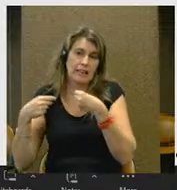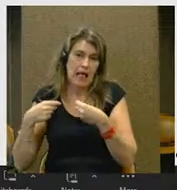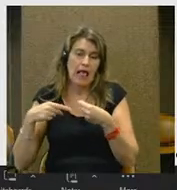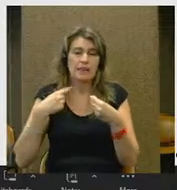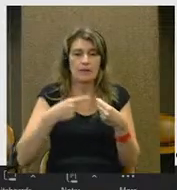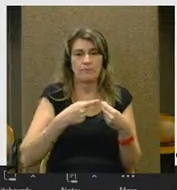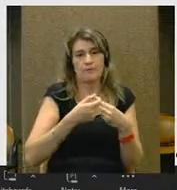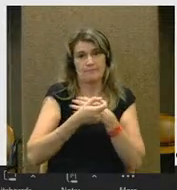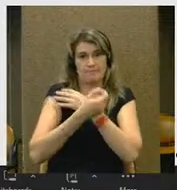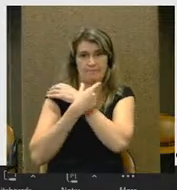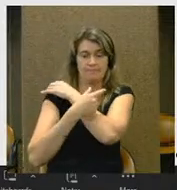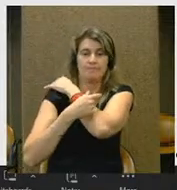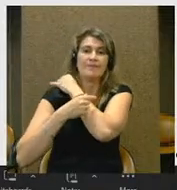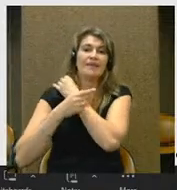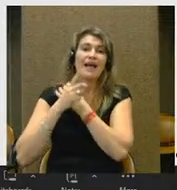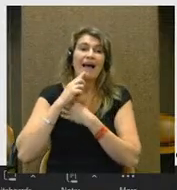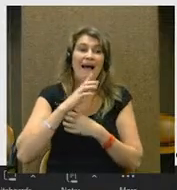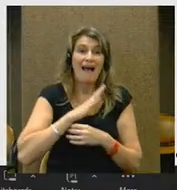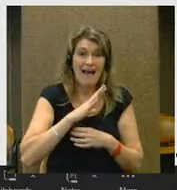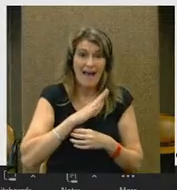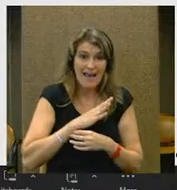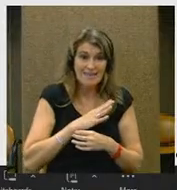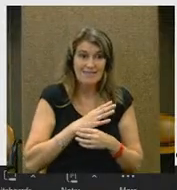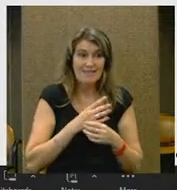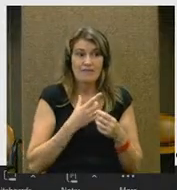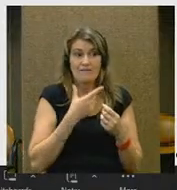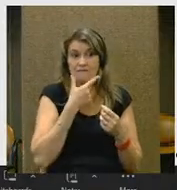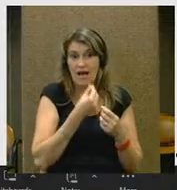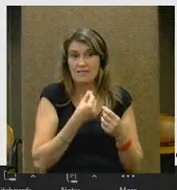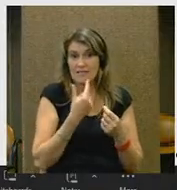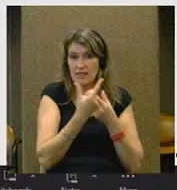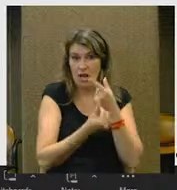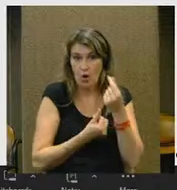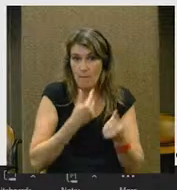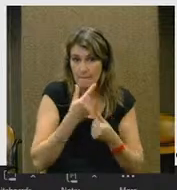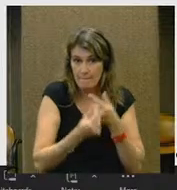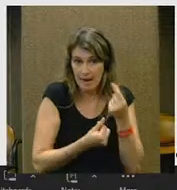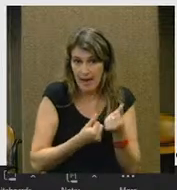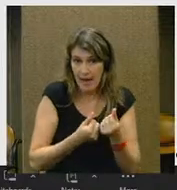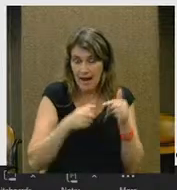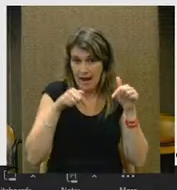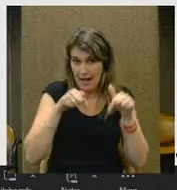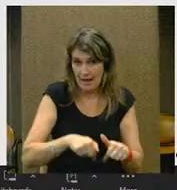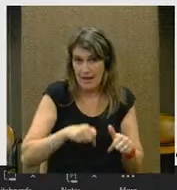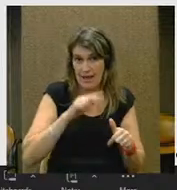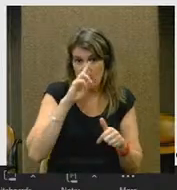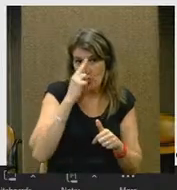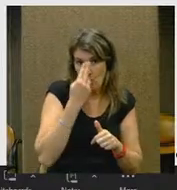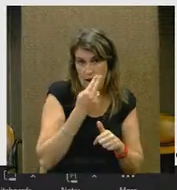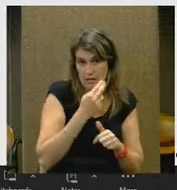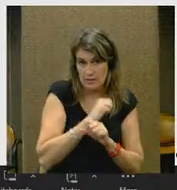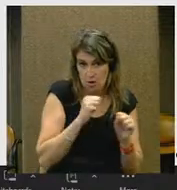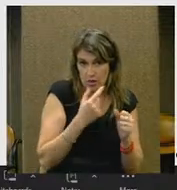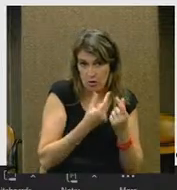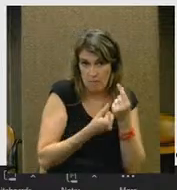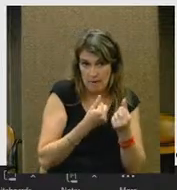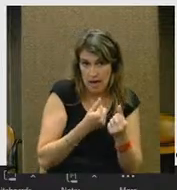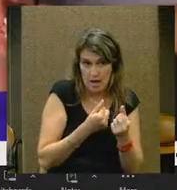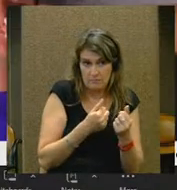availability, and then how easy would it be to potentially ramp up if you did see an increase in the number of people who are suffering from opioid use